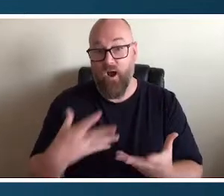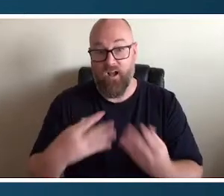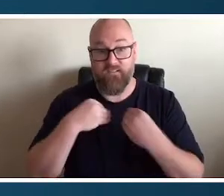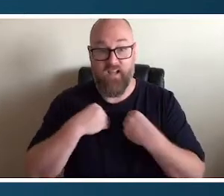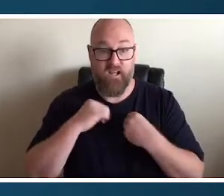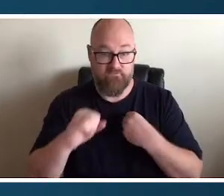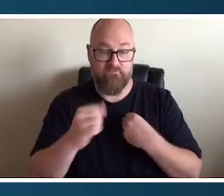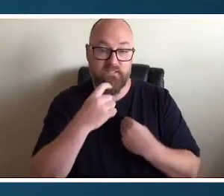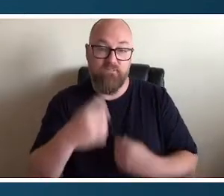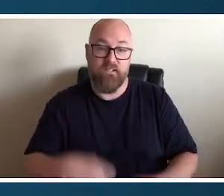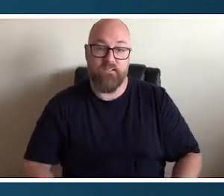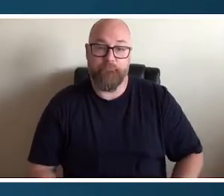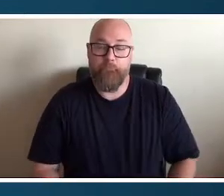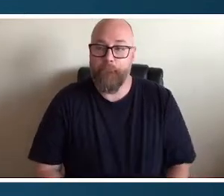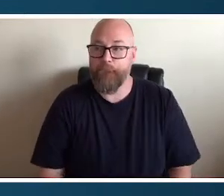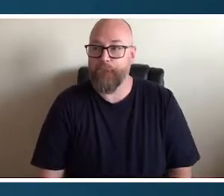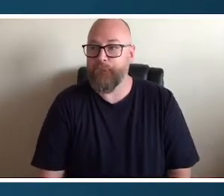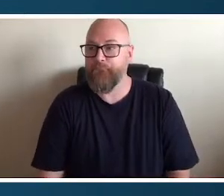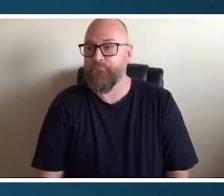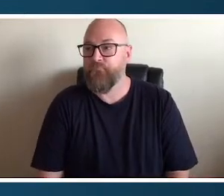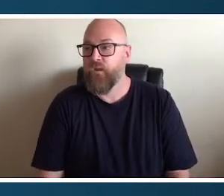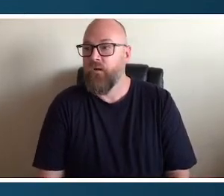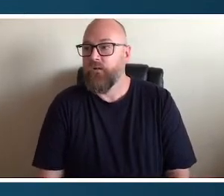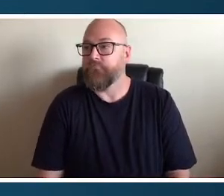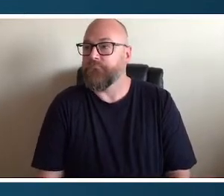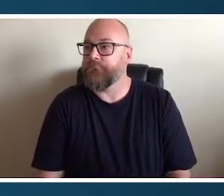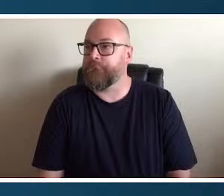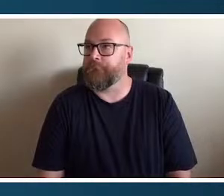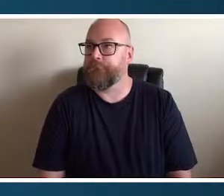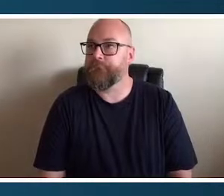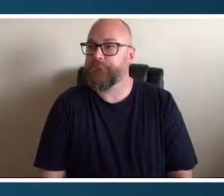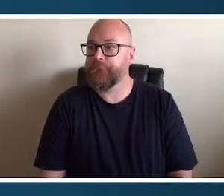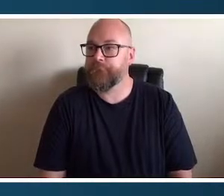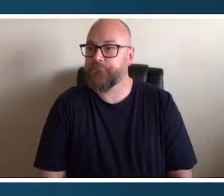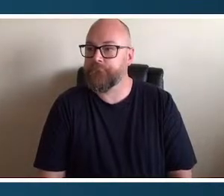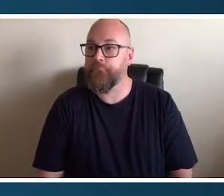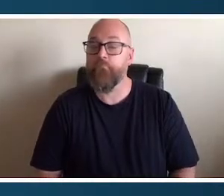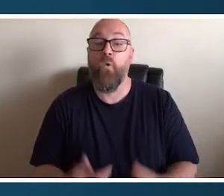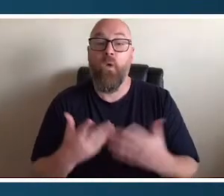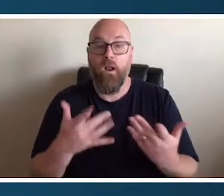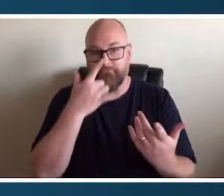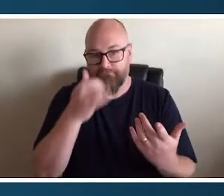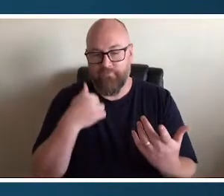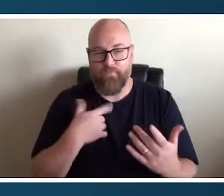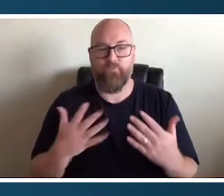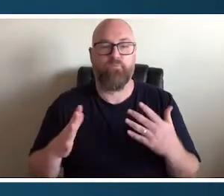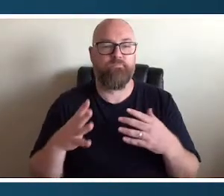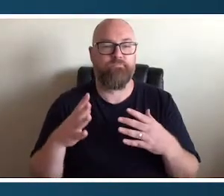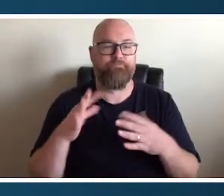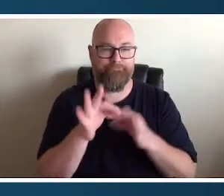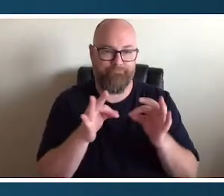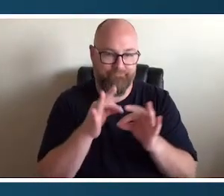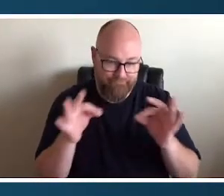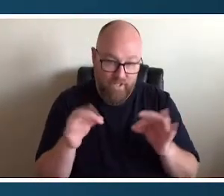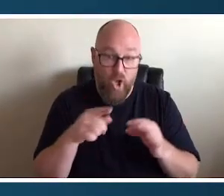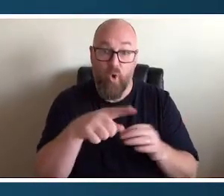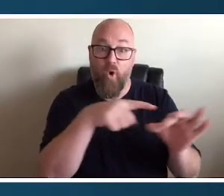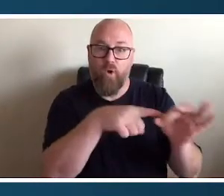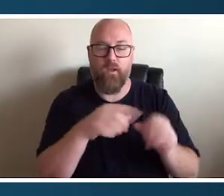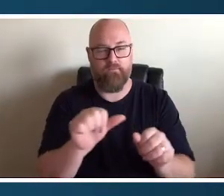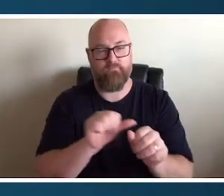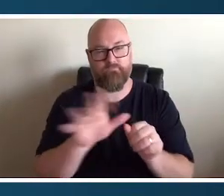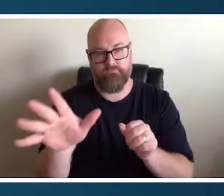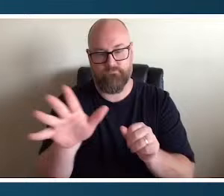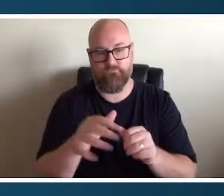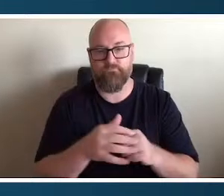and it's important. Great. Well, unfortunately, we have to end, but I want to say thank you for the questions were excellent, very